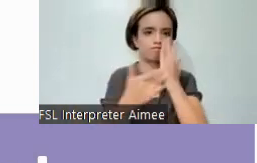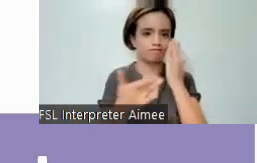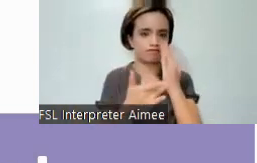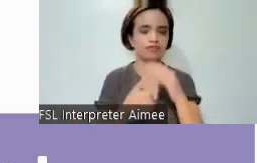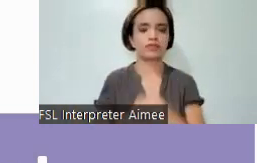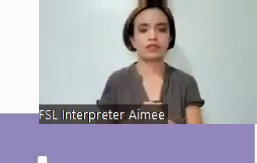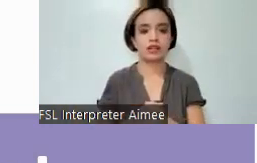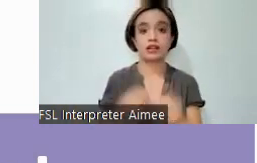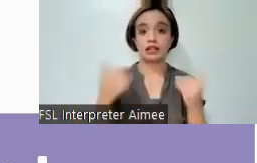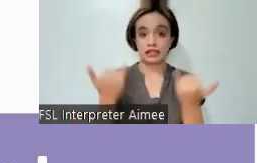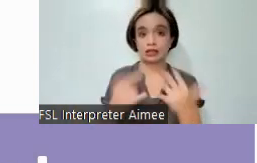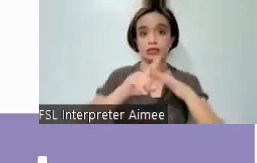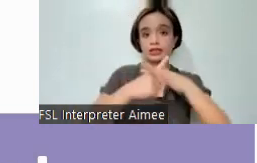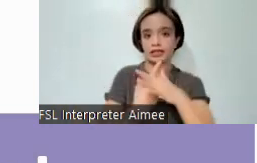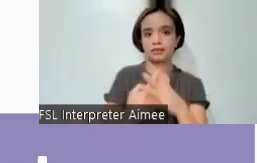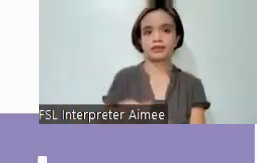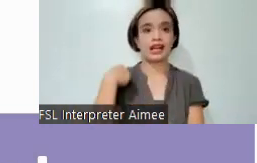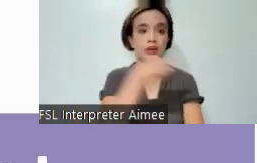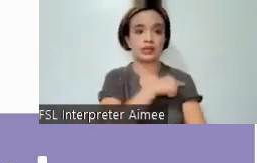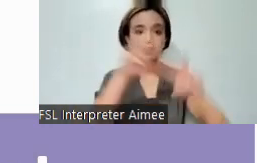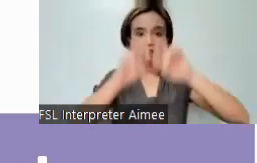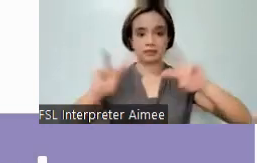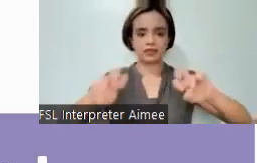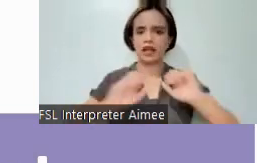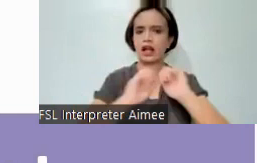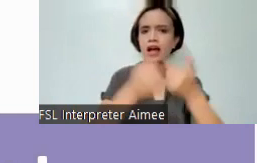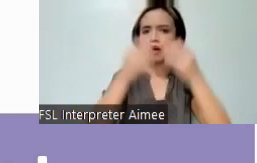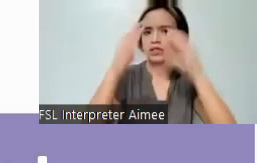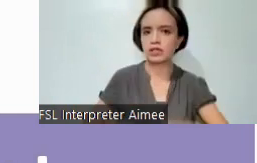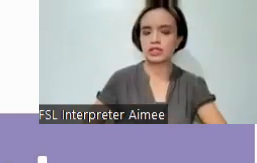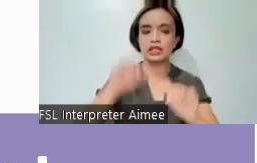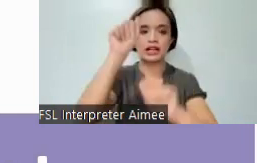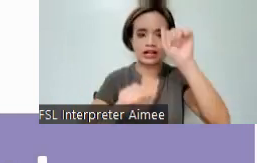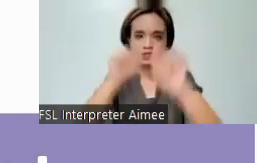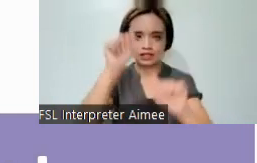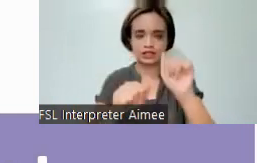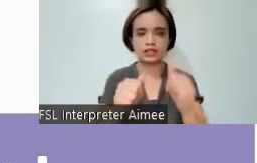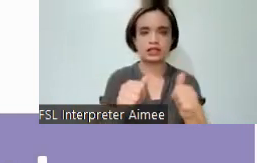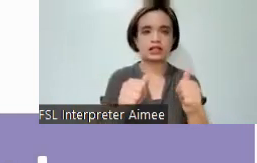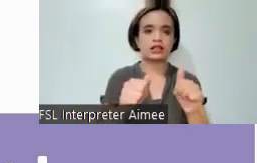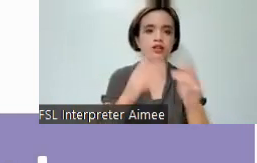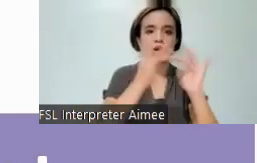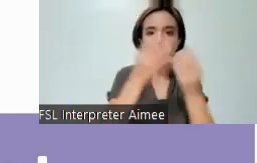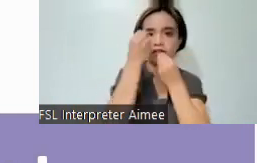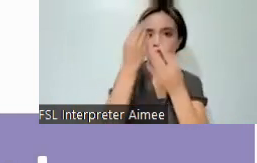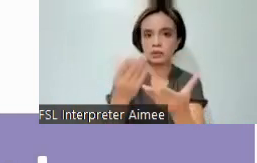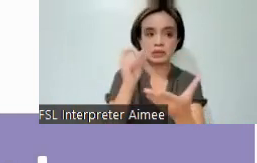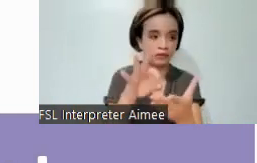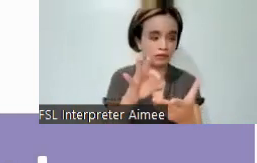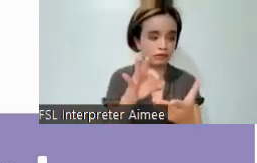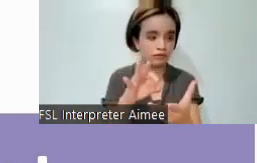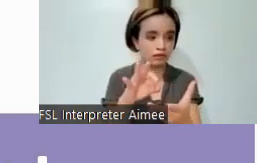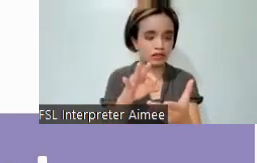as a start, our paper looks at how teachers assess online information, whether or not they are able